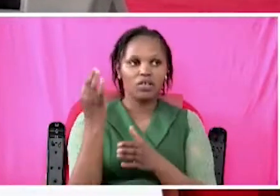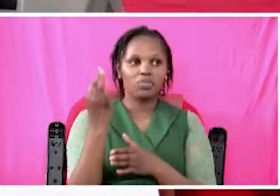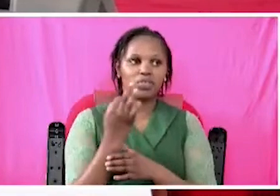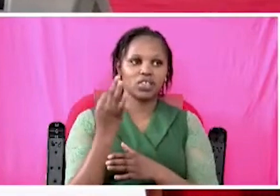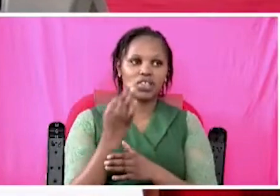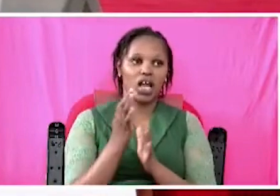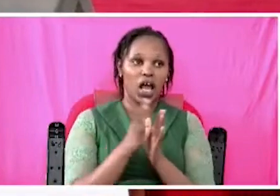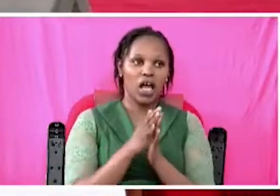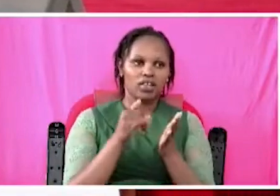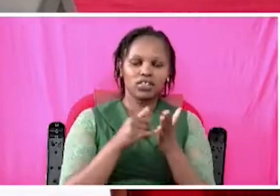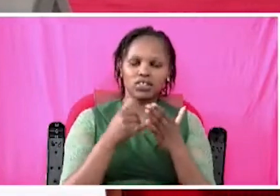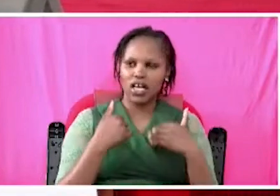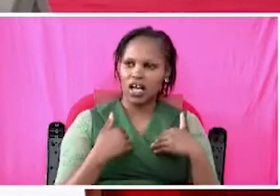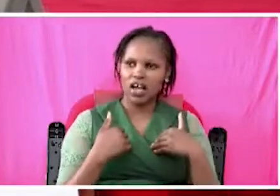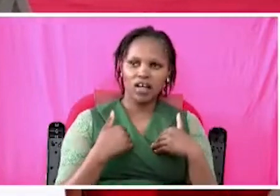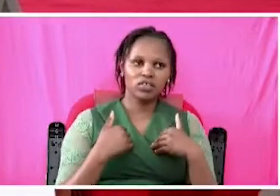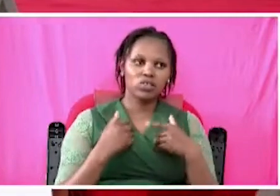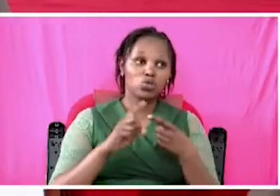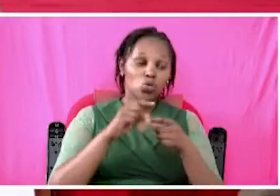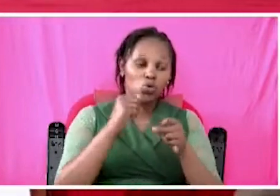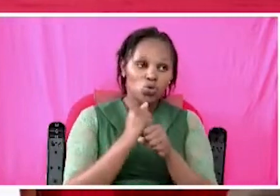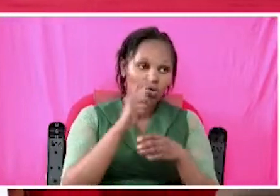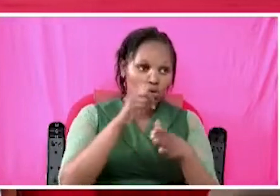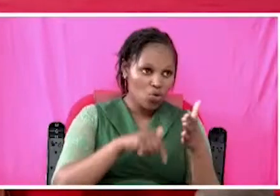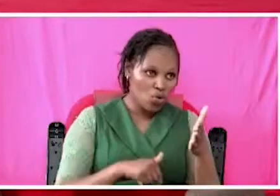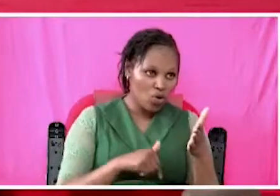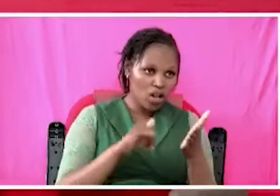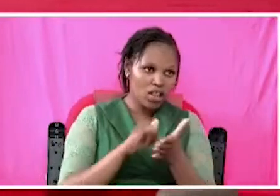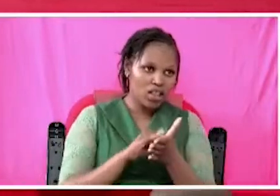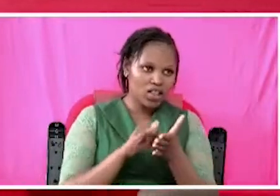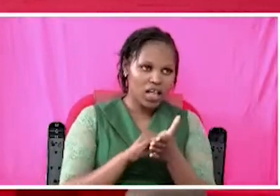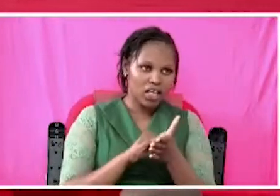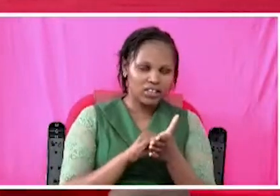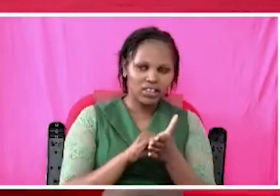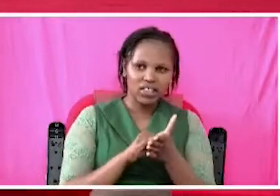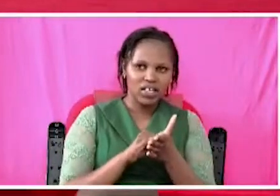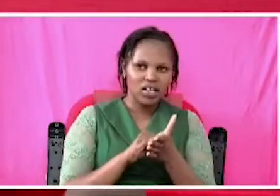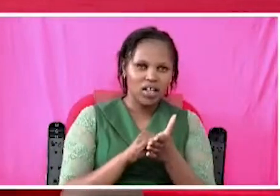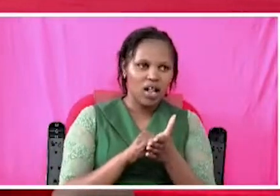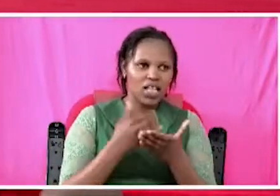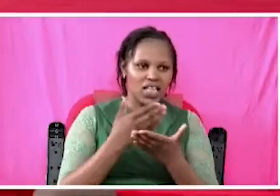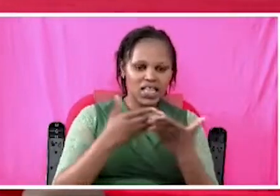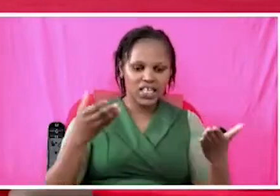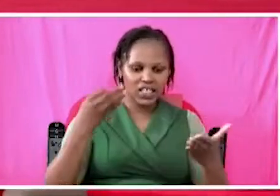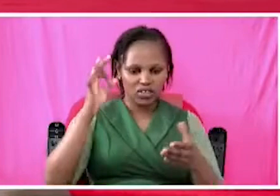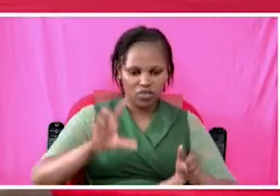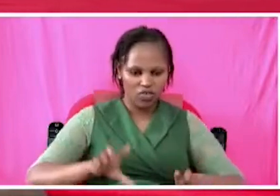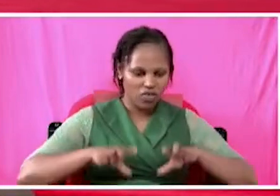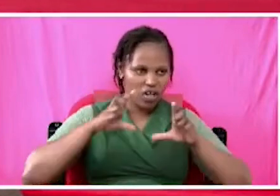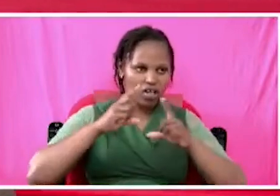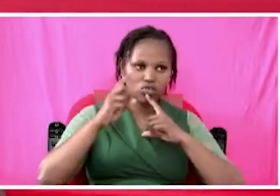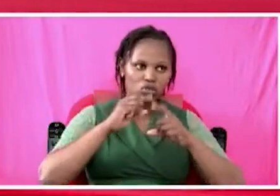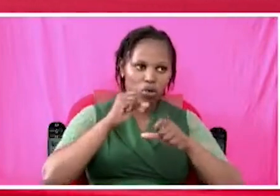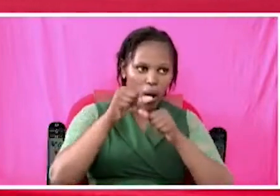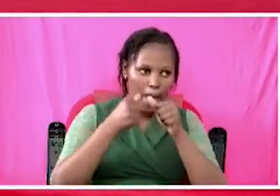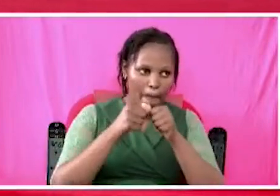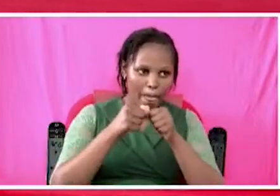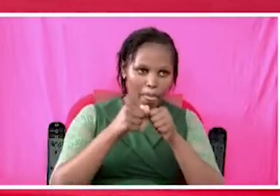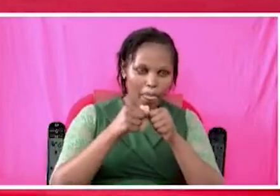And it has really to do with the complexities of life. He spoke to us about Obadiah serving